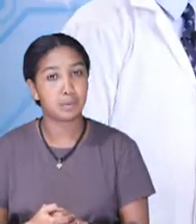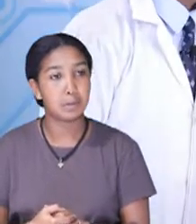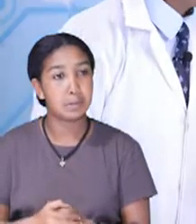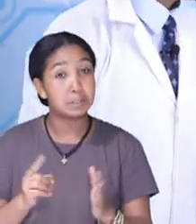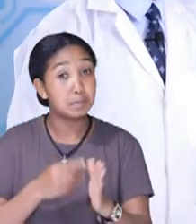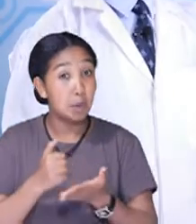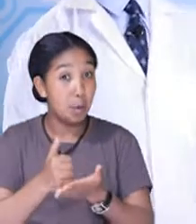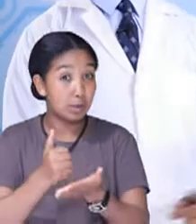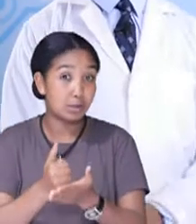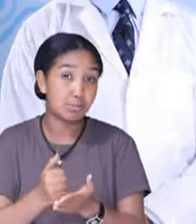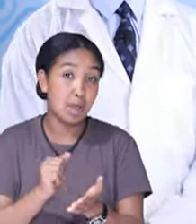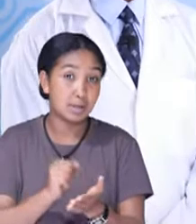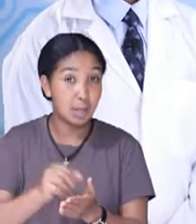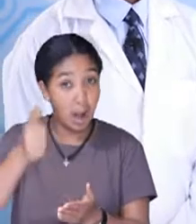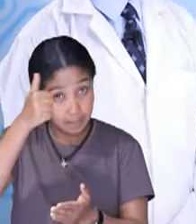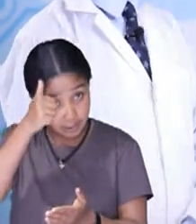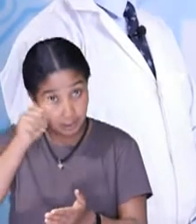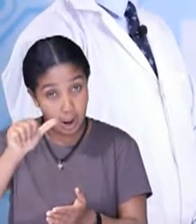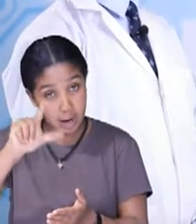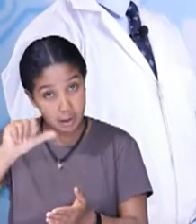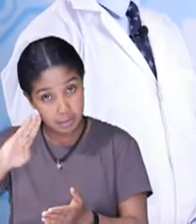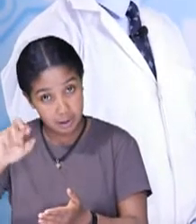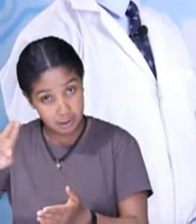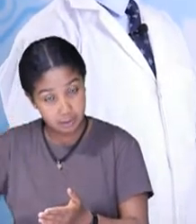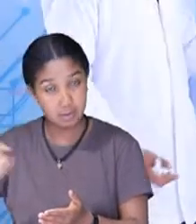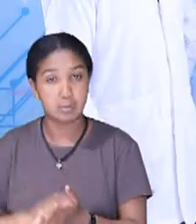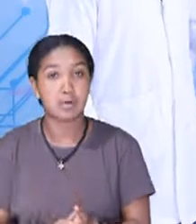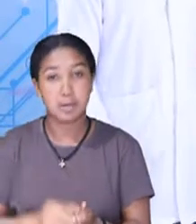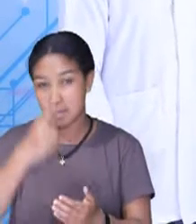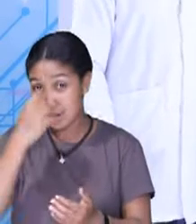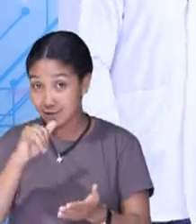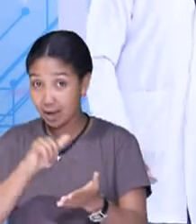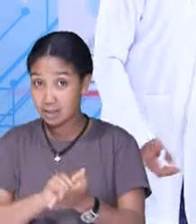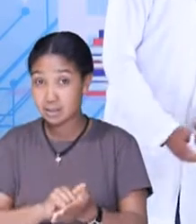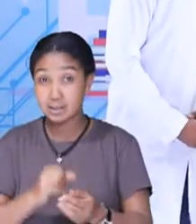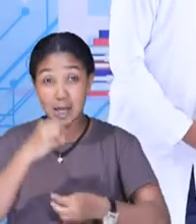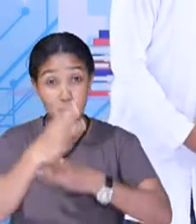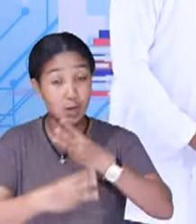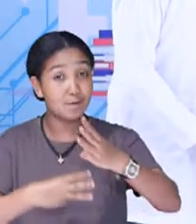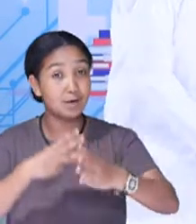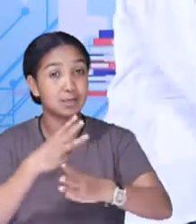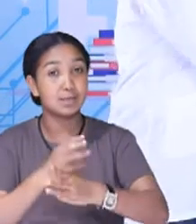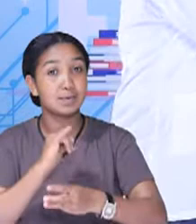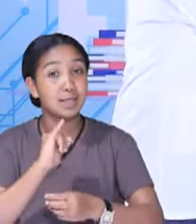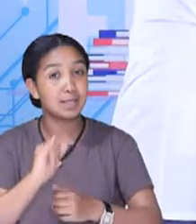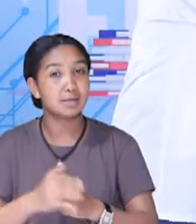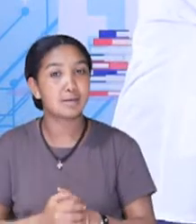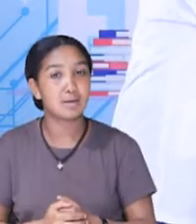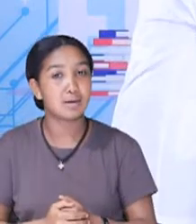Some supporters like Albert Einstein believe that the universe